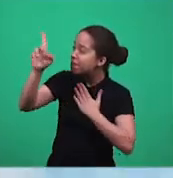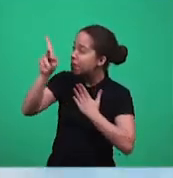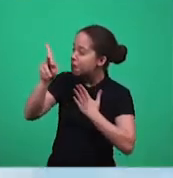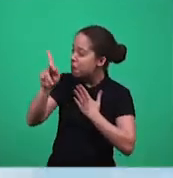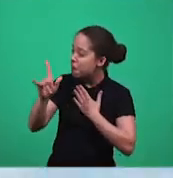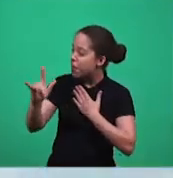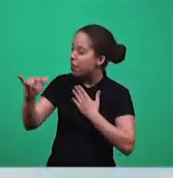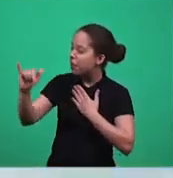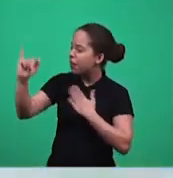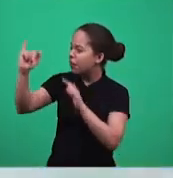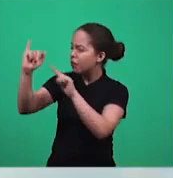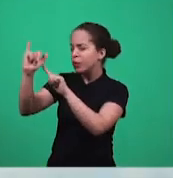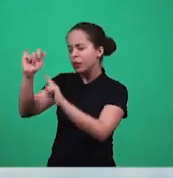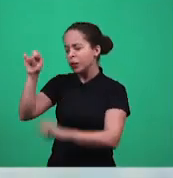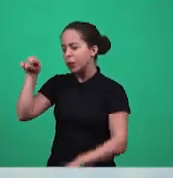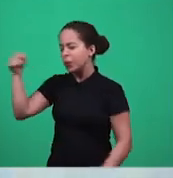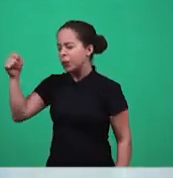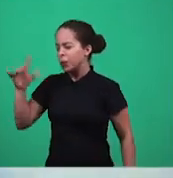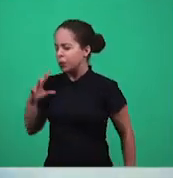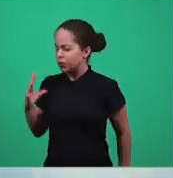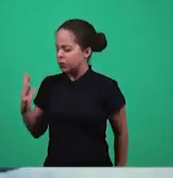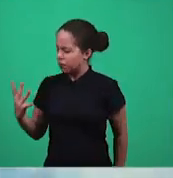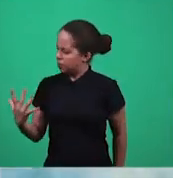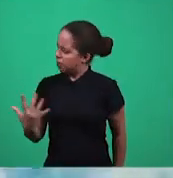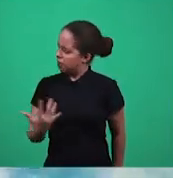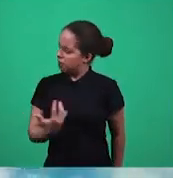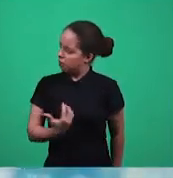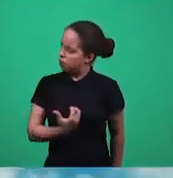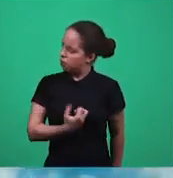O God, my Father.